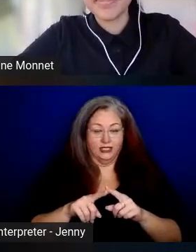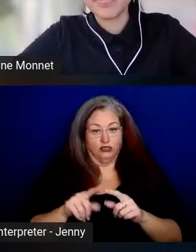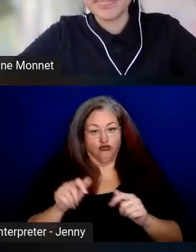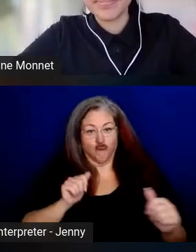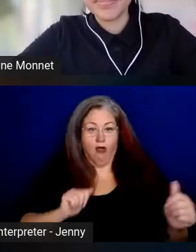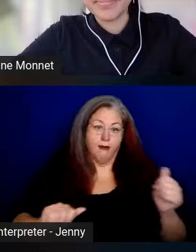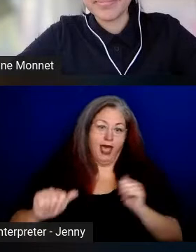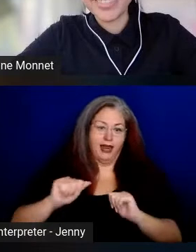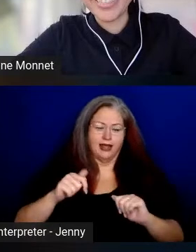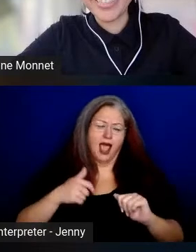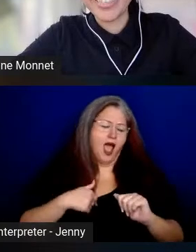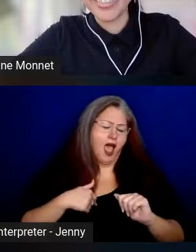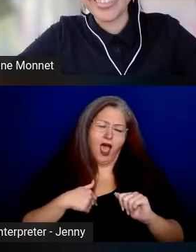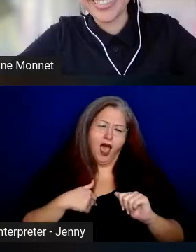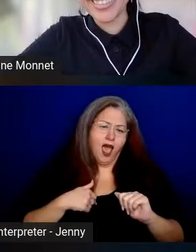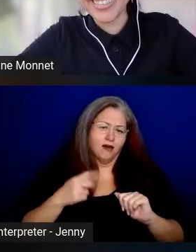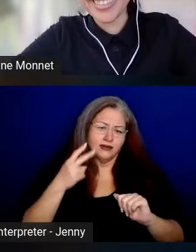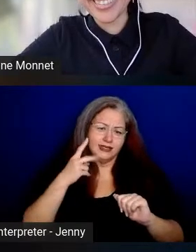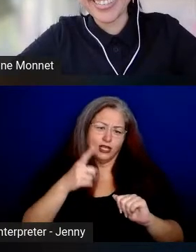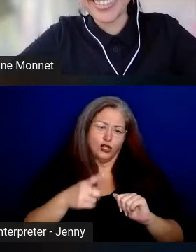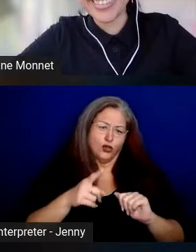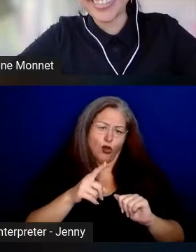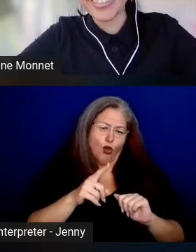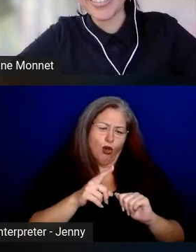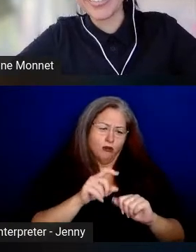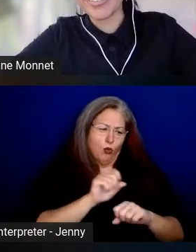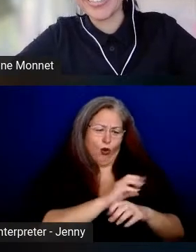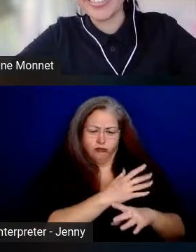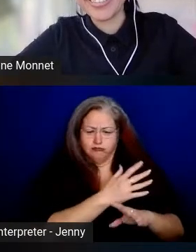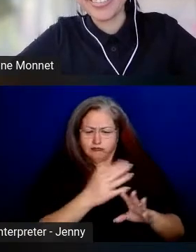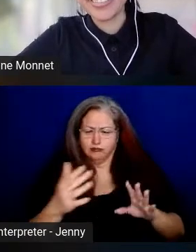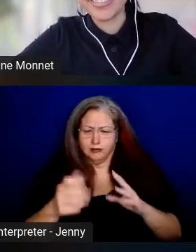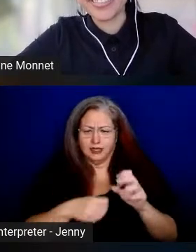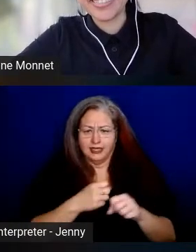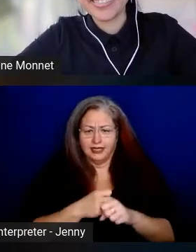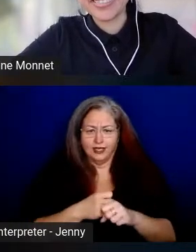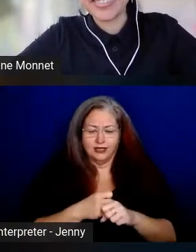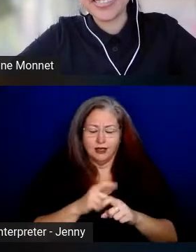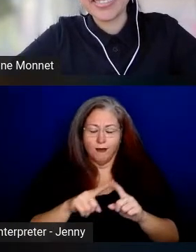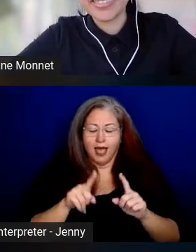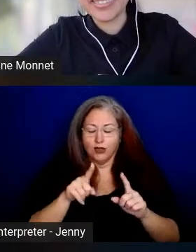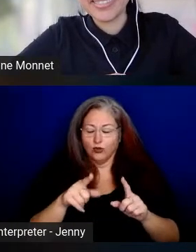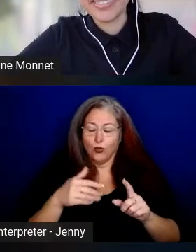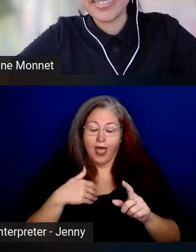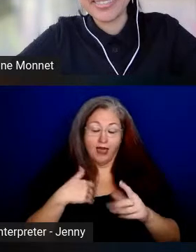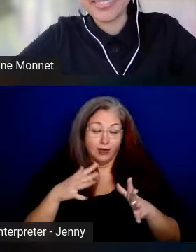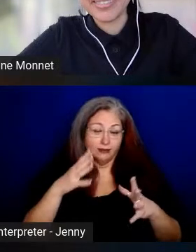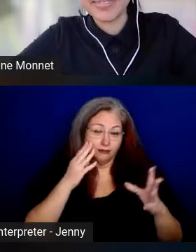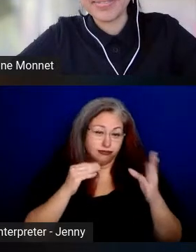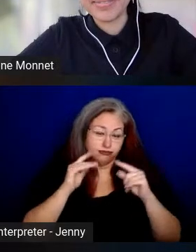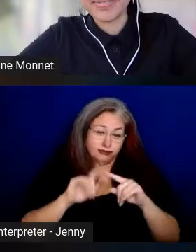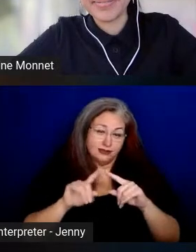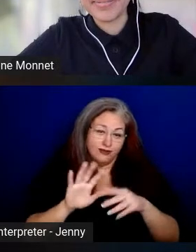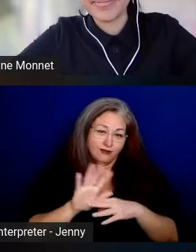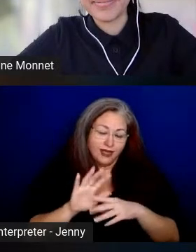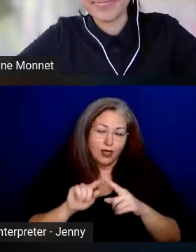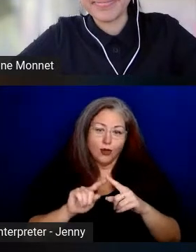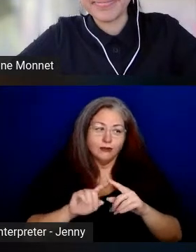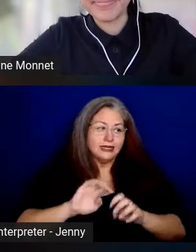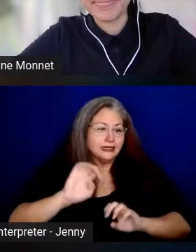I've followed your work for so many years. Incredible Rolodex of films that you've had,